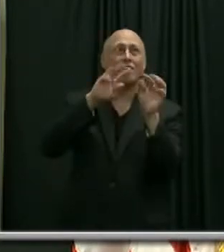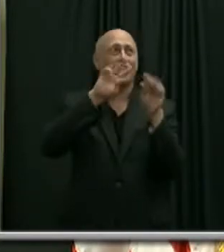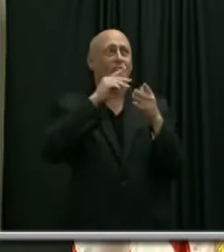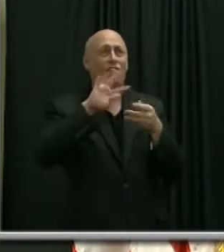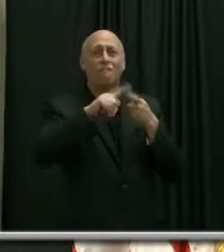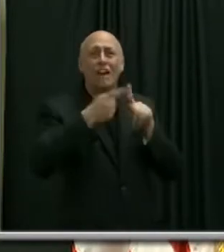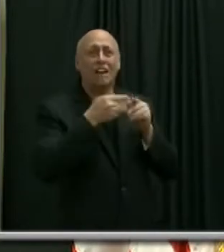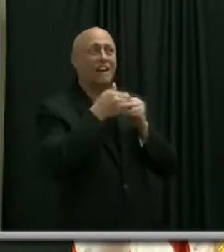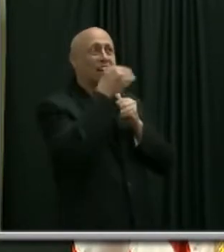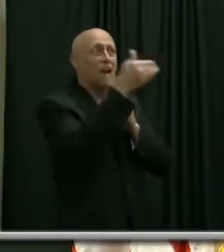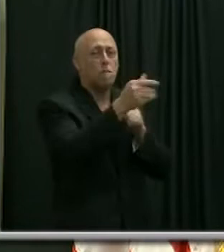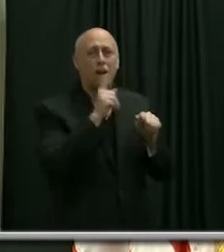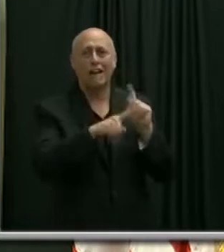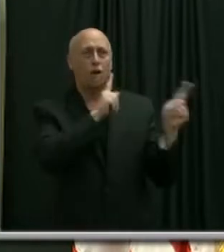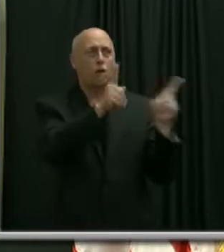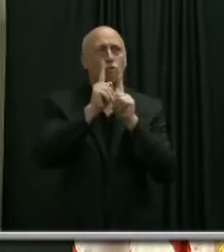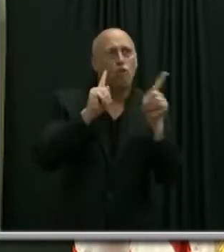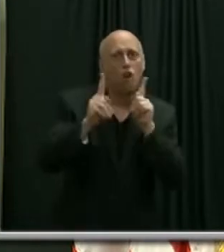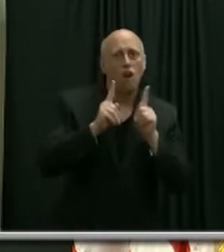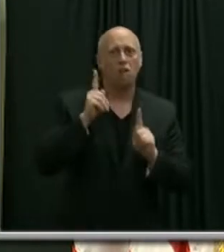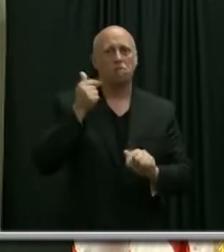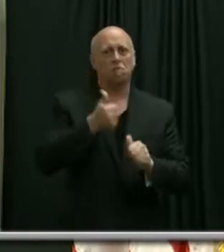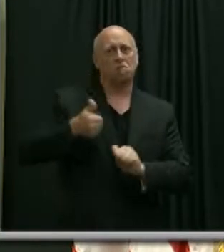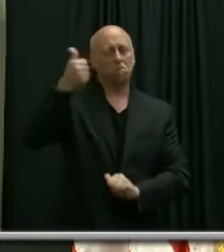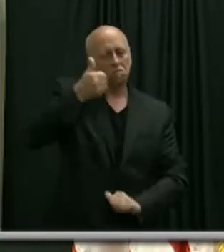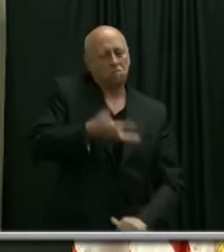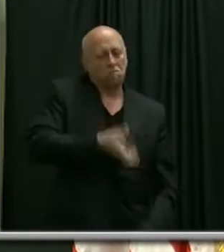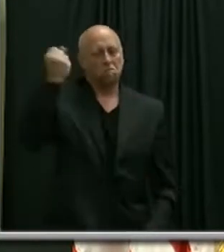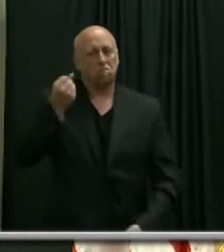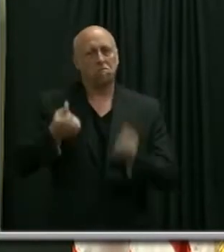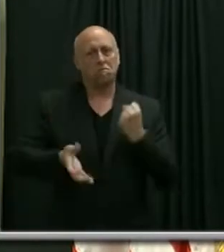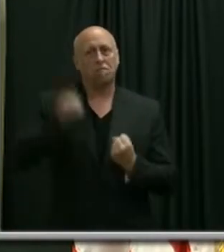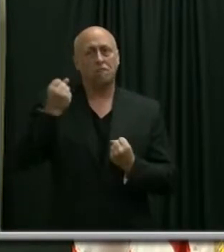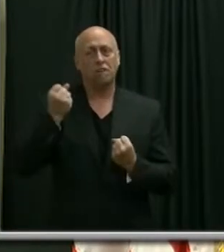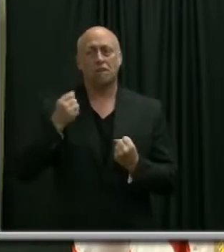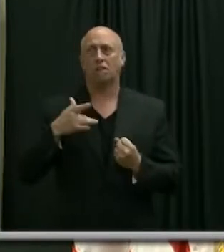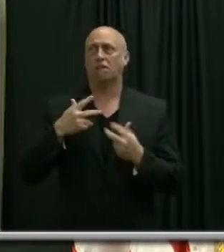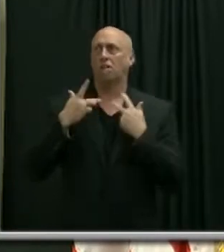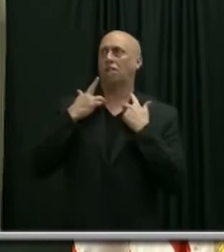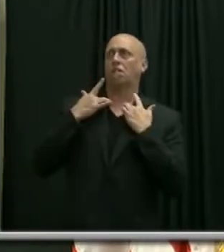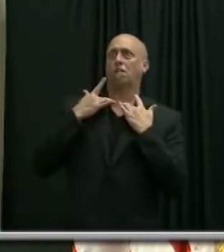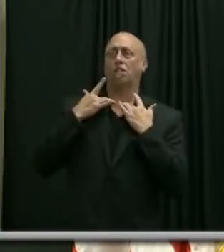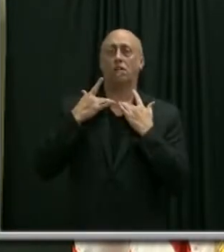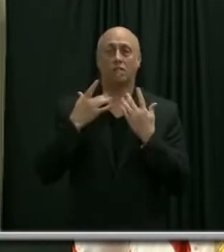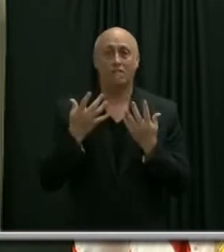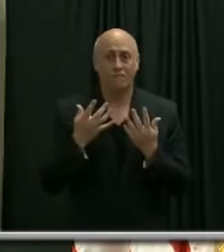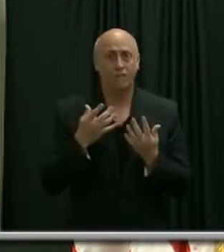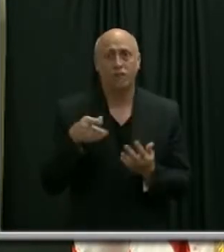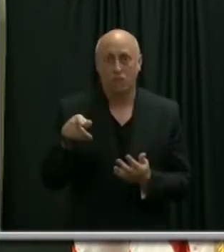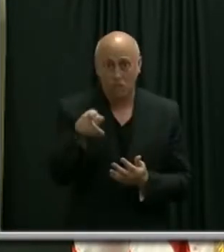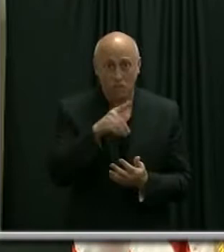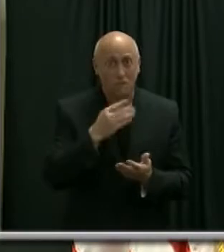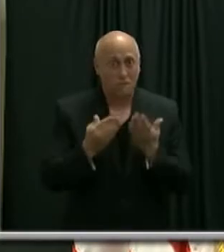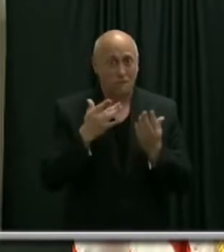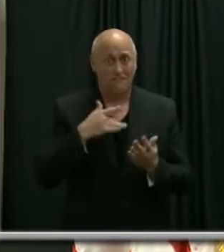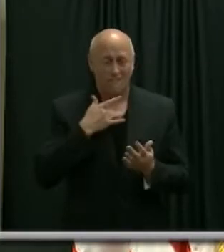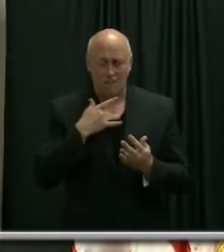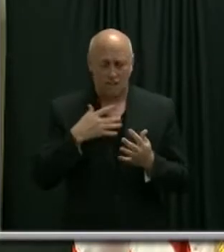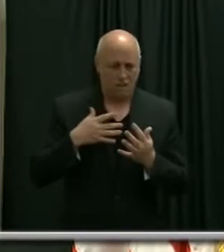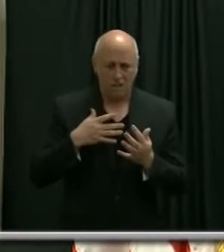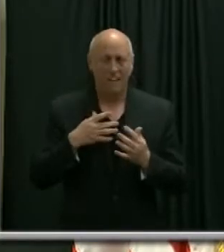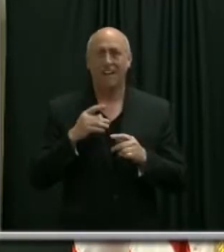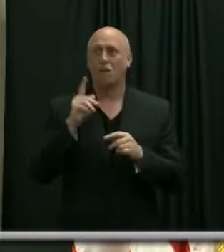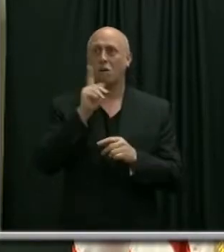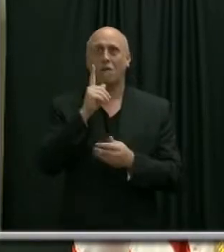neighbors. Not only is this level of confinement with the abuser making it harder, much harder, for victims to